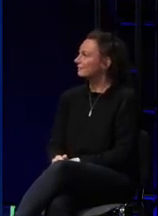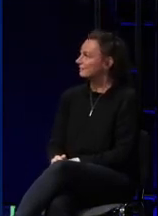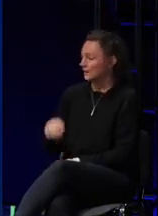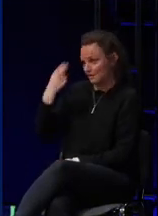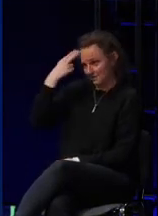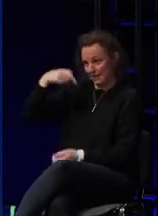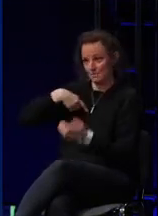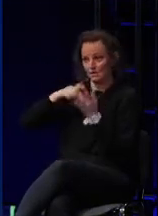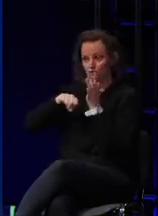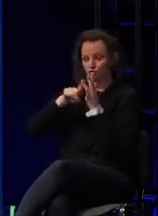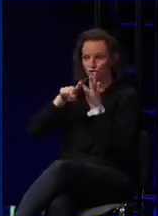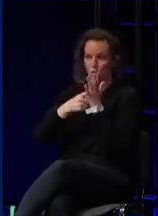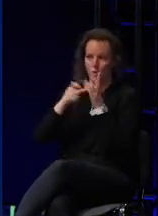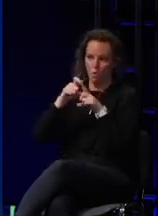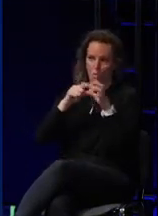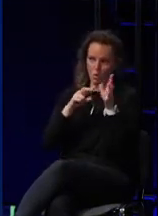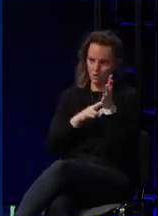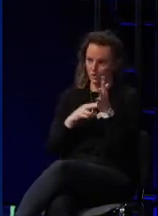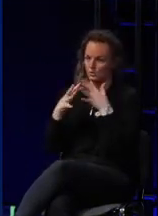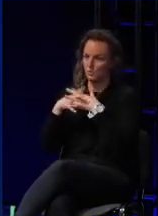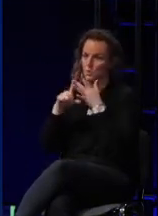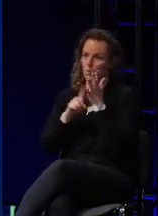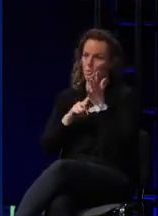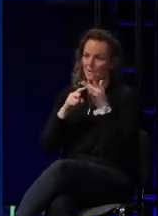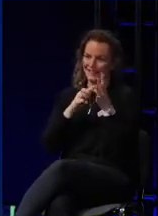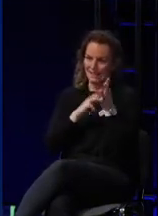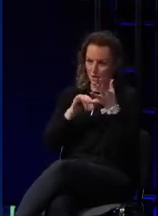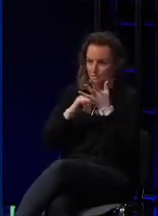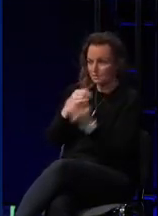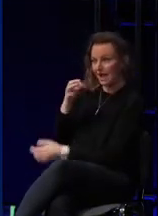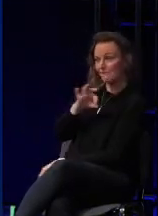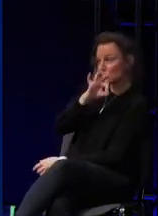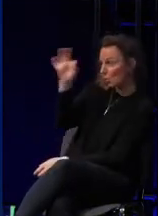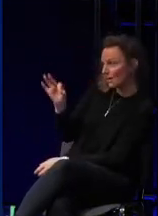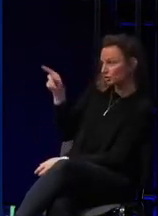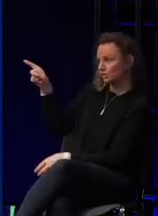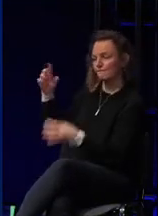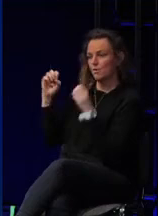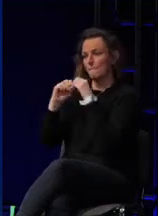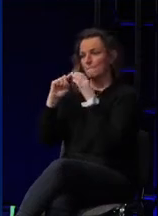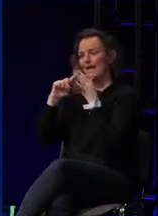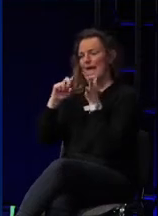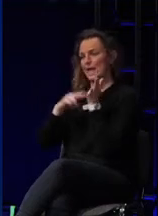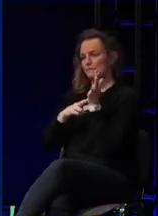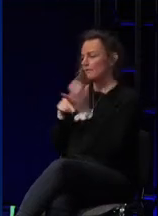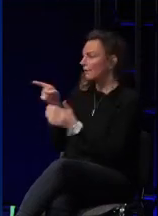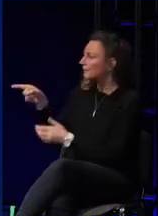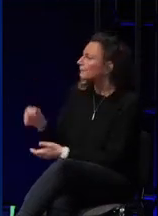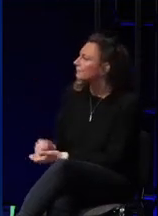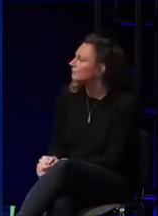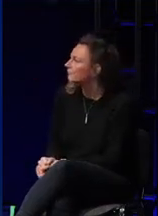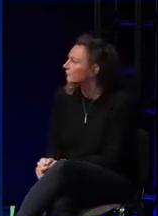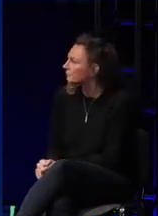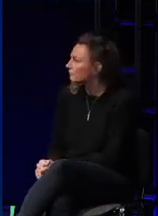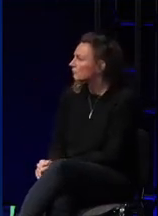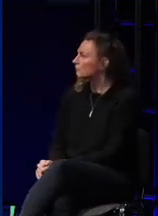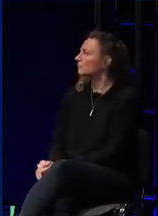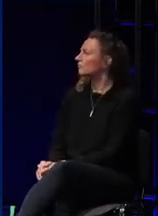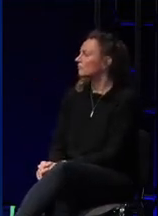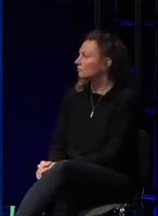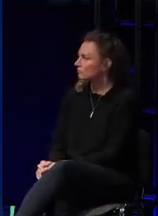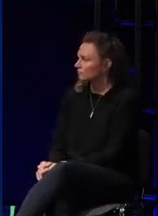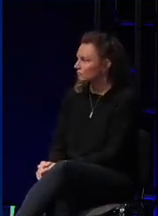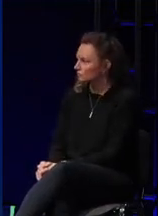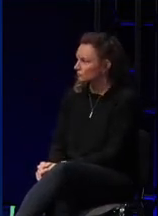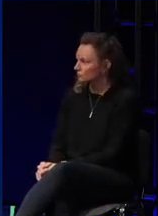Jordan Williams. Questions for Benjamin. You sound like you was, I guess, like the closest